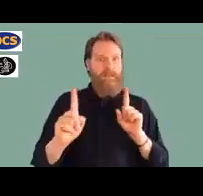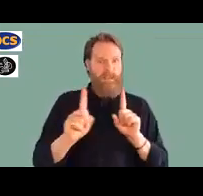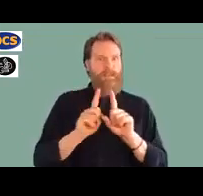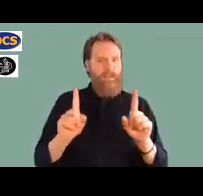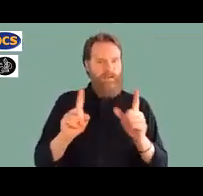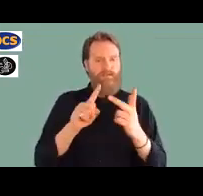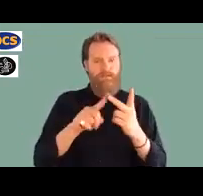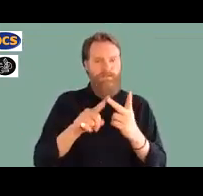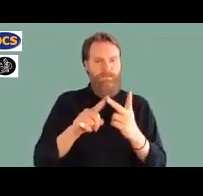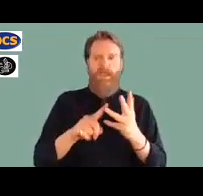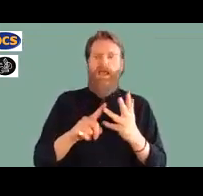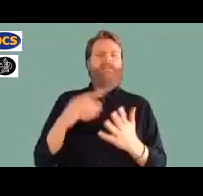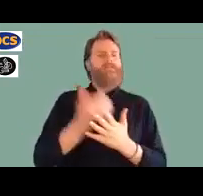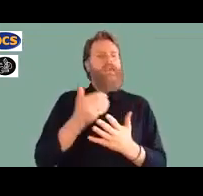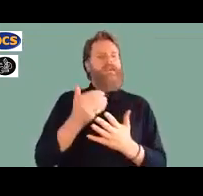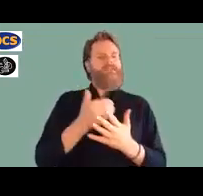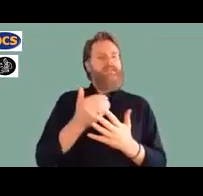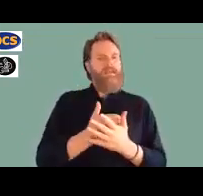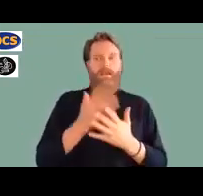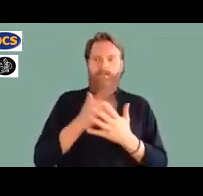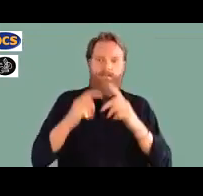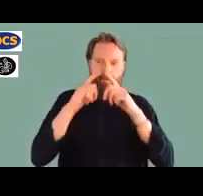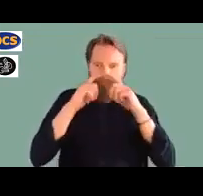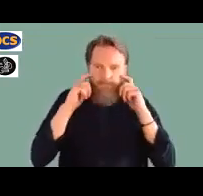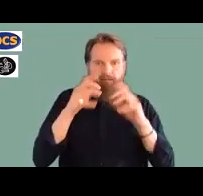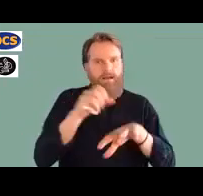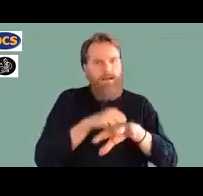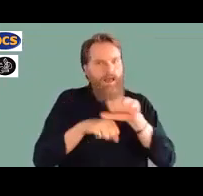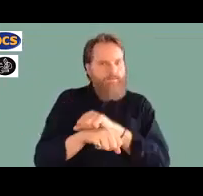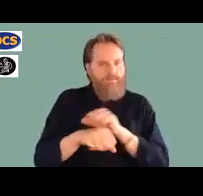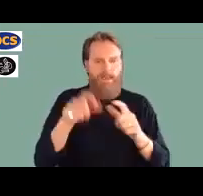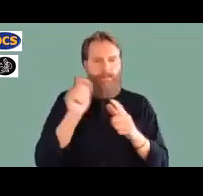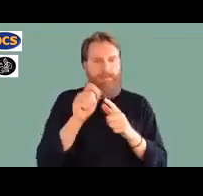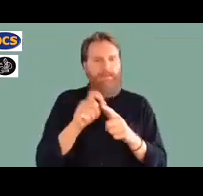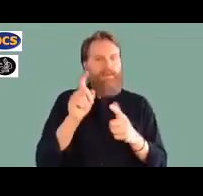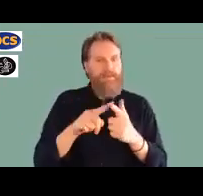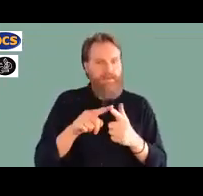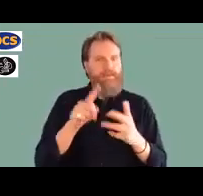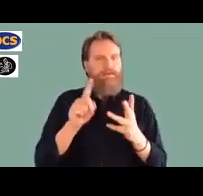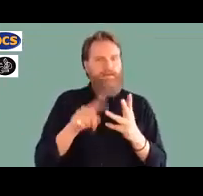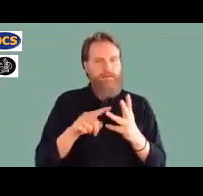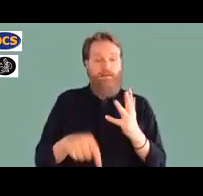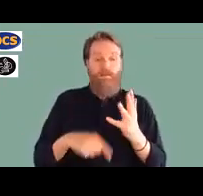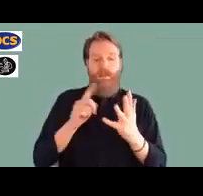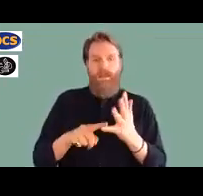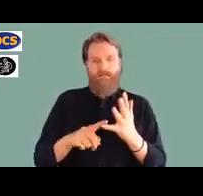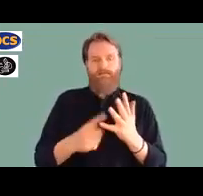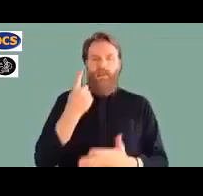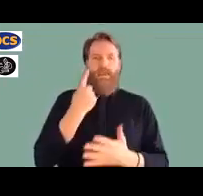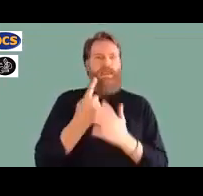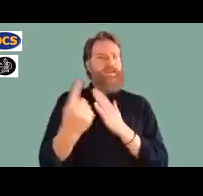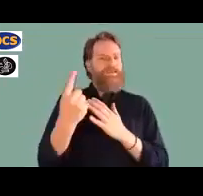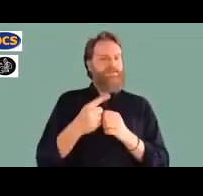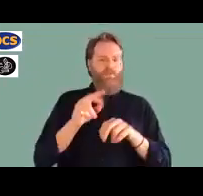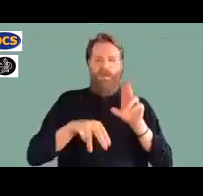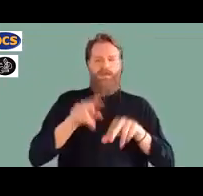in workplaces, including availability of PPE. But I think crucially that there then must be an individual assessment of all